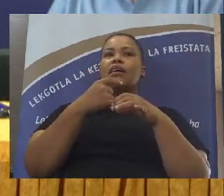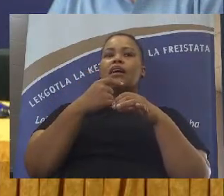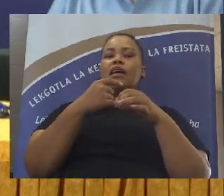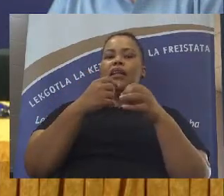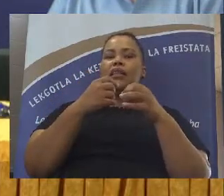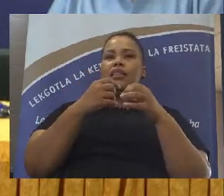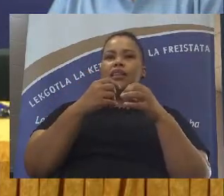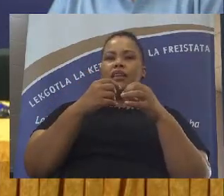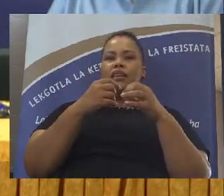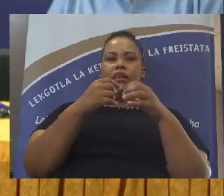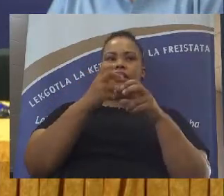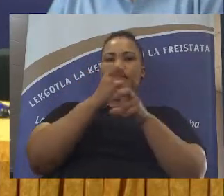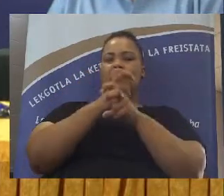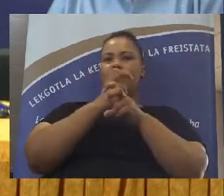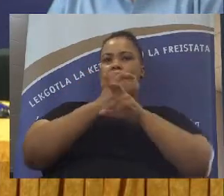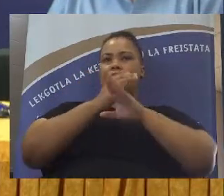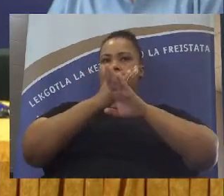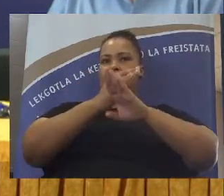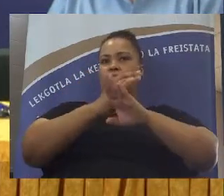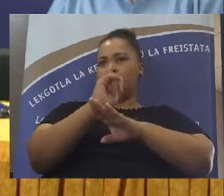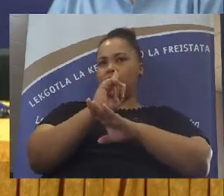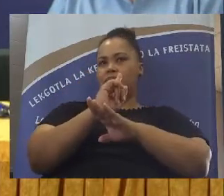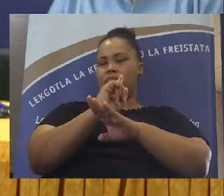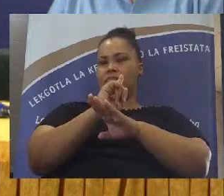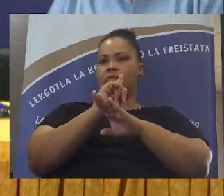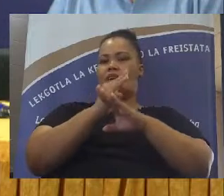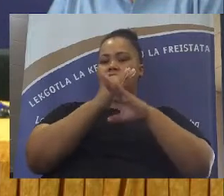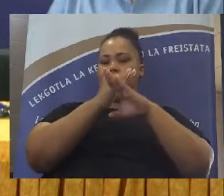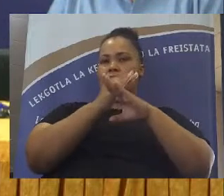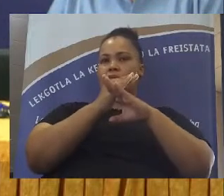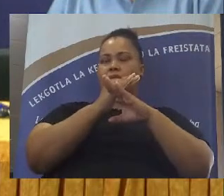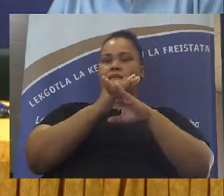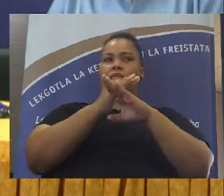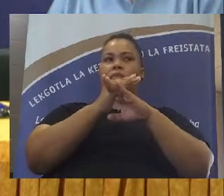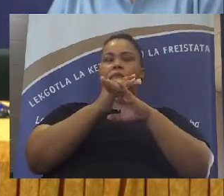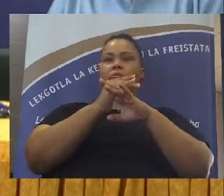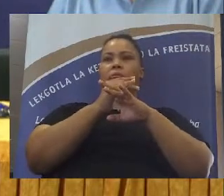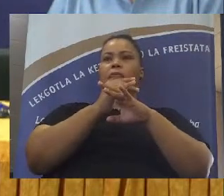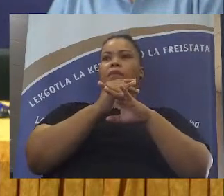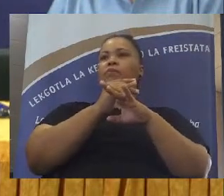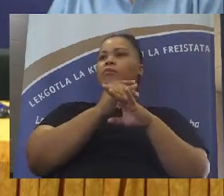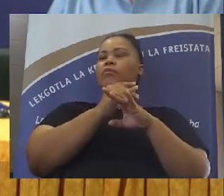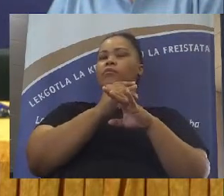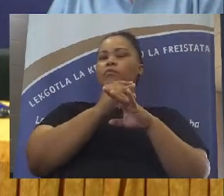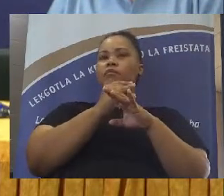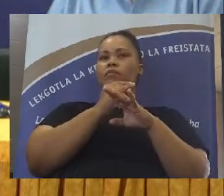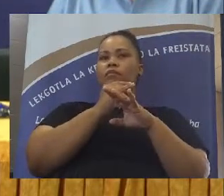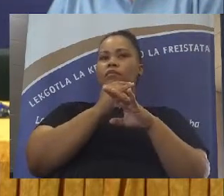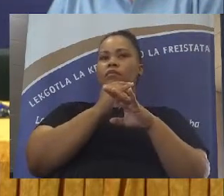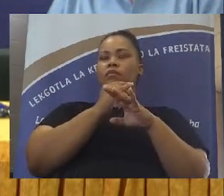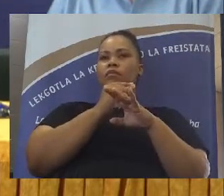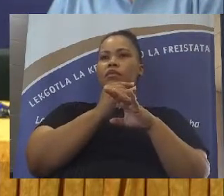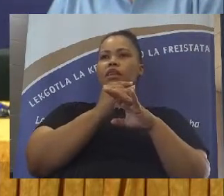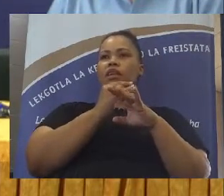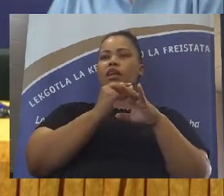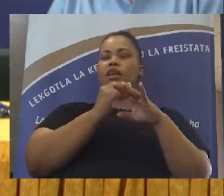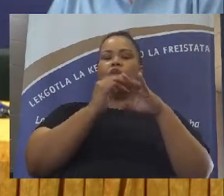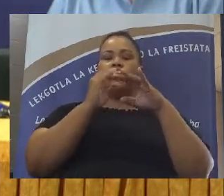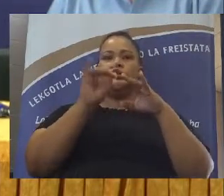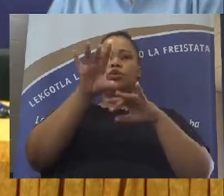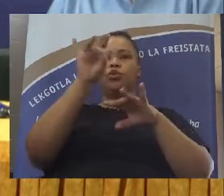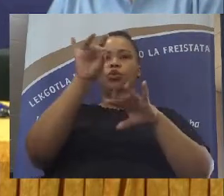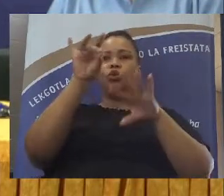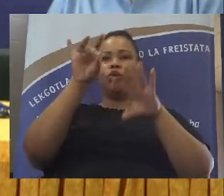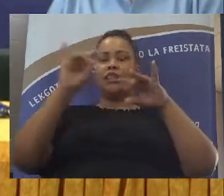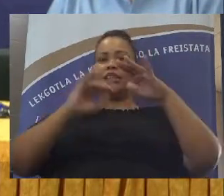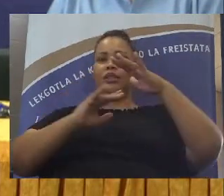you? And then all those red tapes goes, and they go, at the end of the day, you take a top 10, and you go